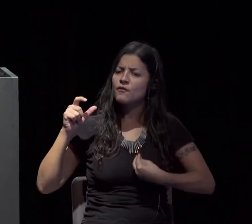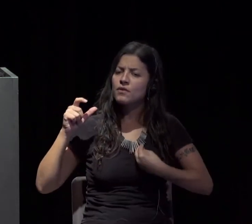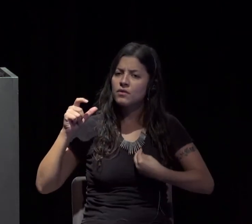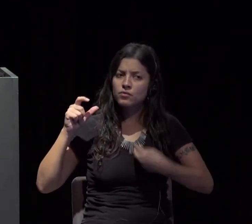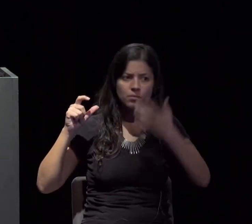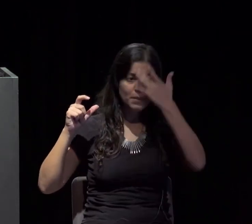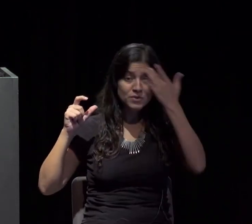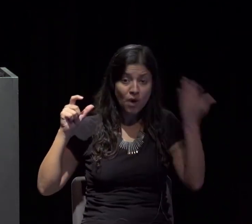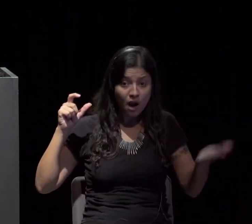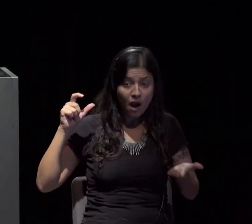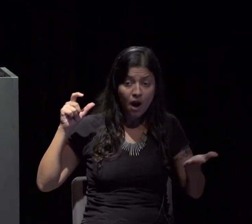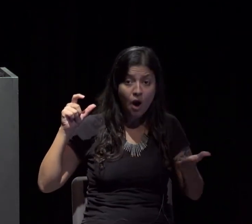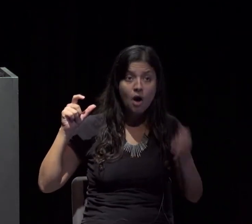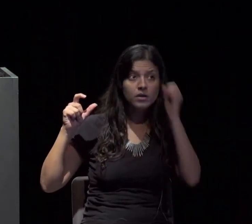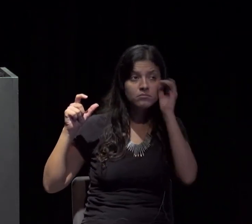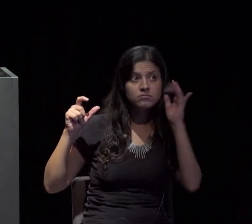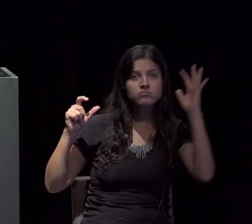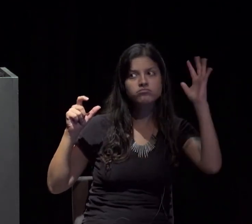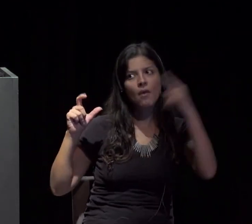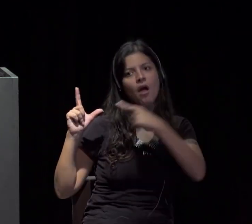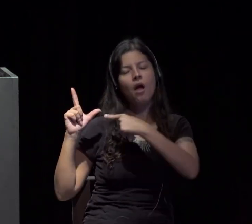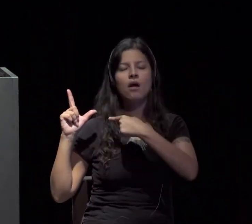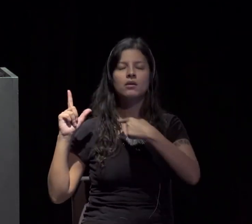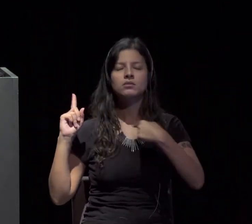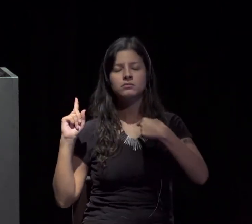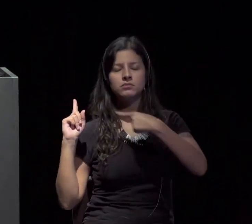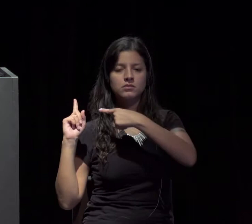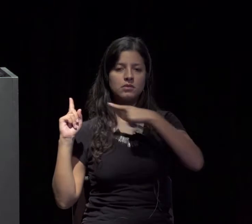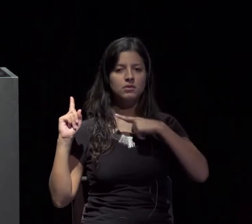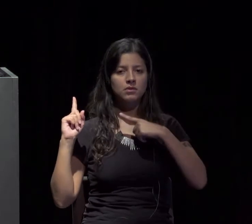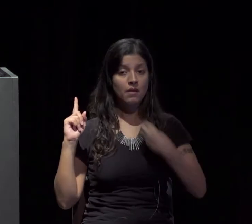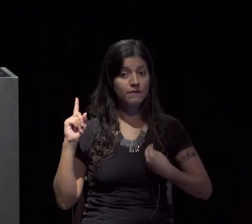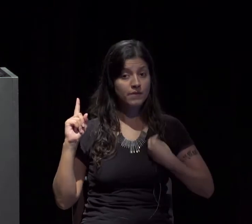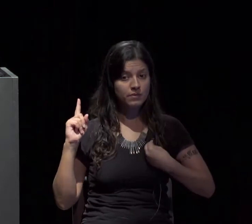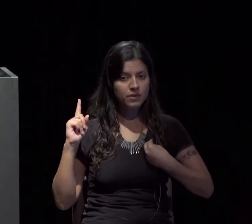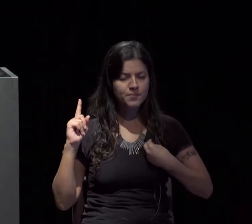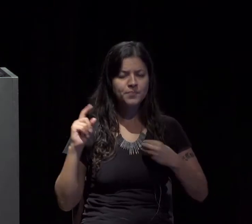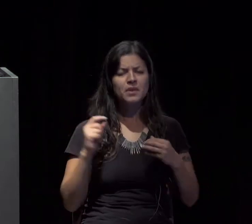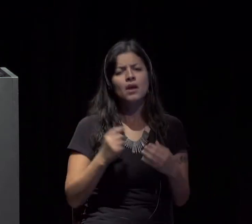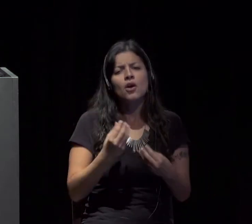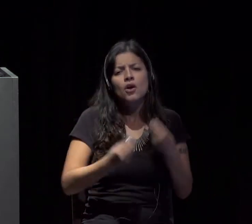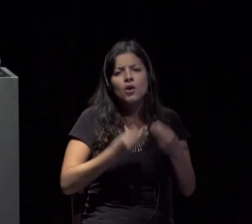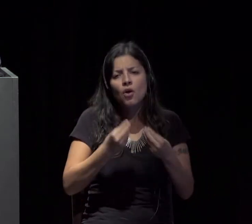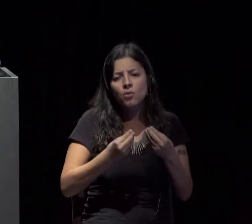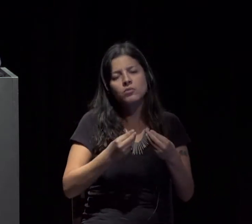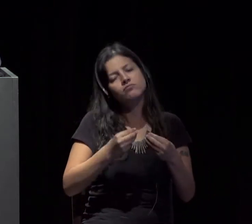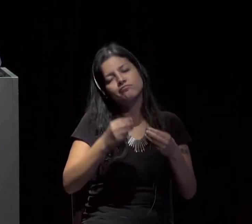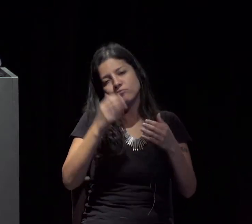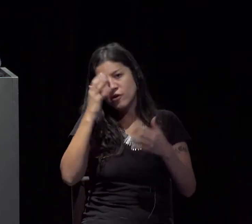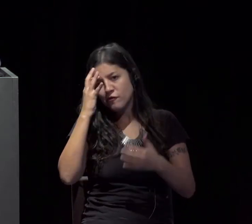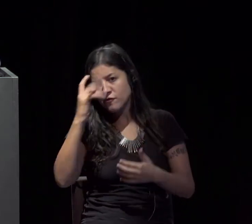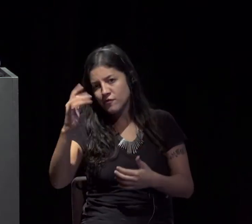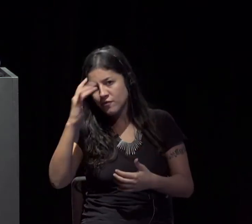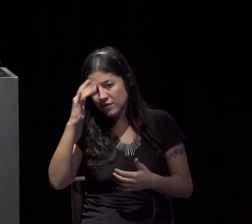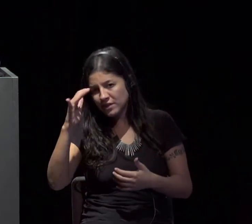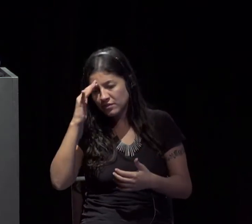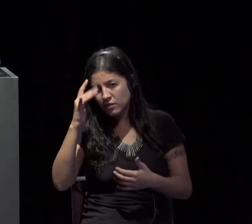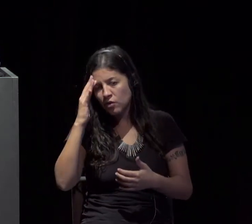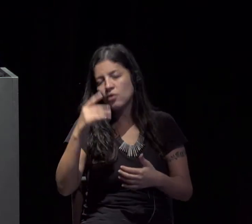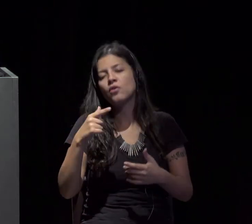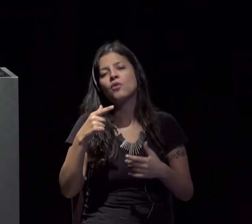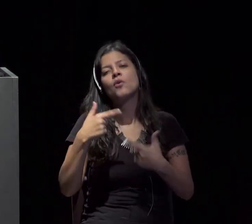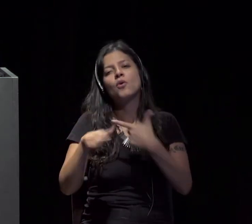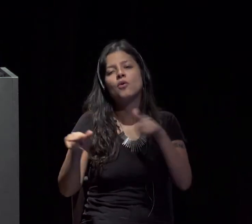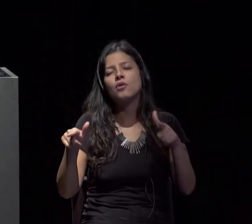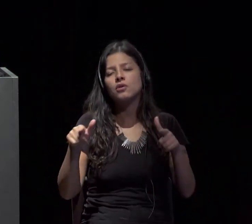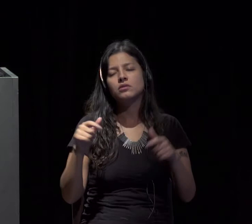philosophical, existential, and formal implications that Anatsui conveys and asserts in the metal sculptures.